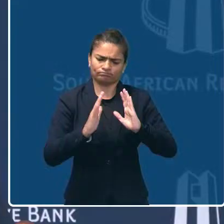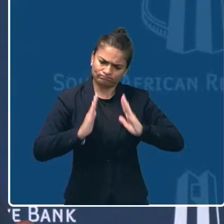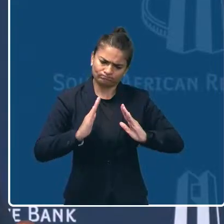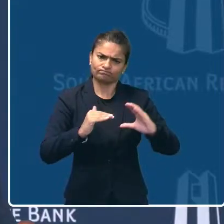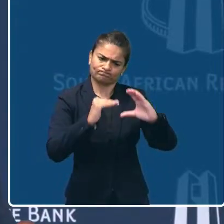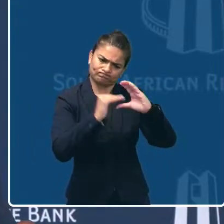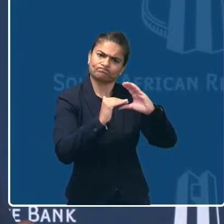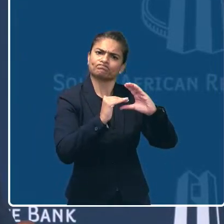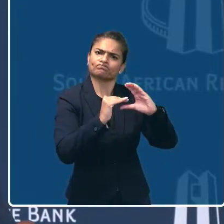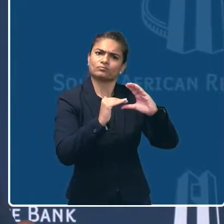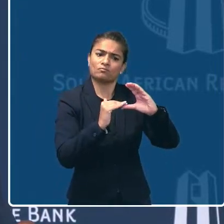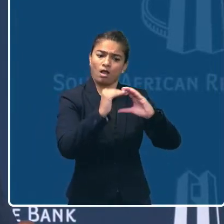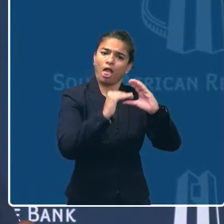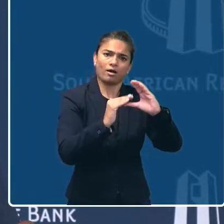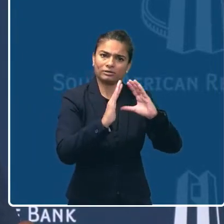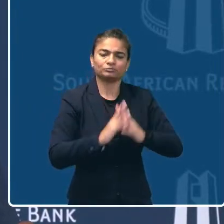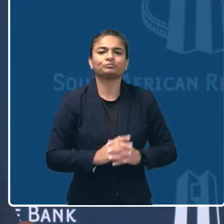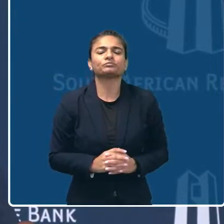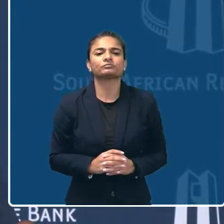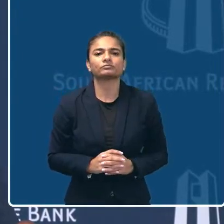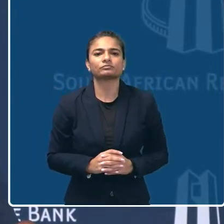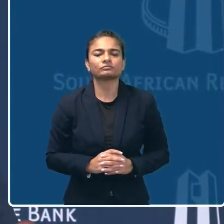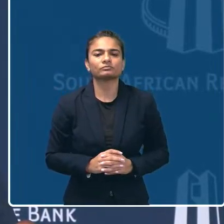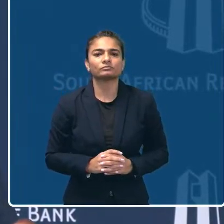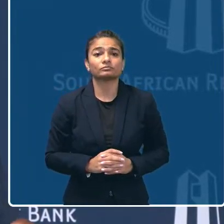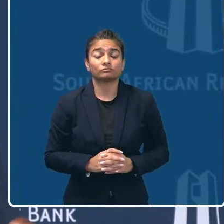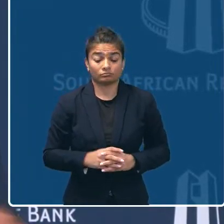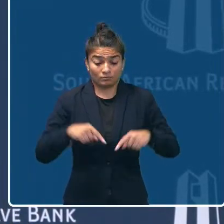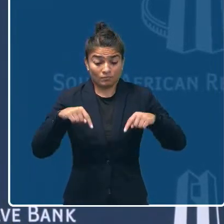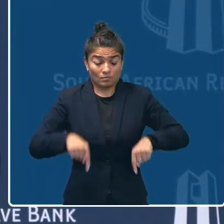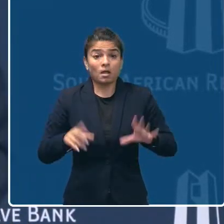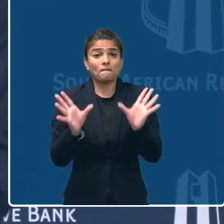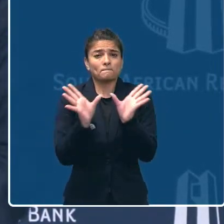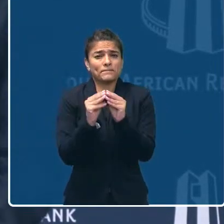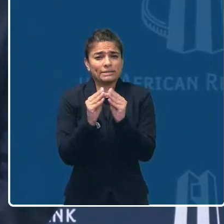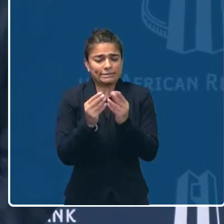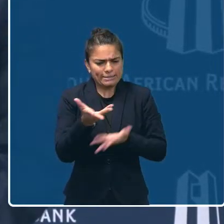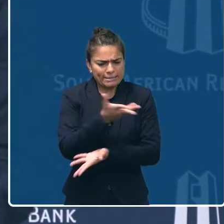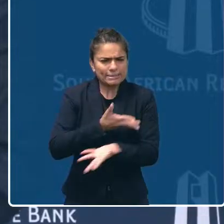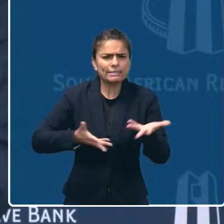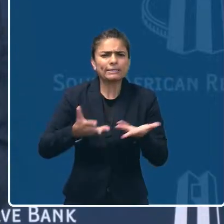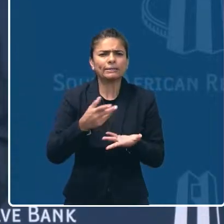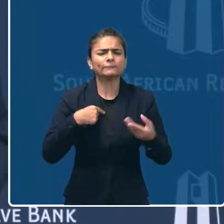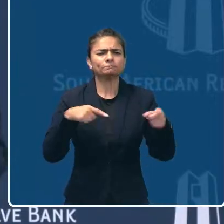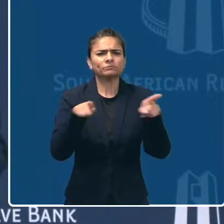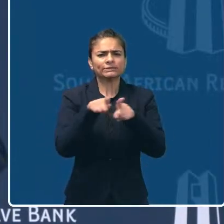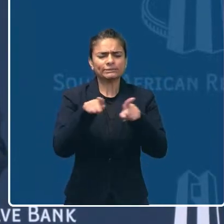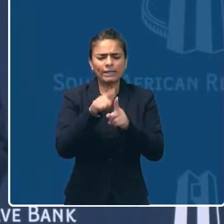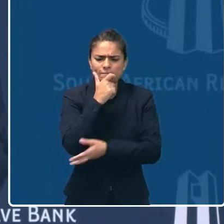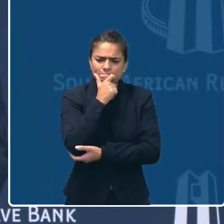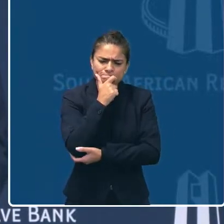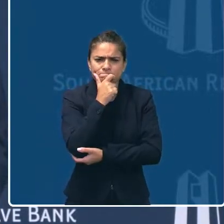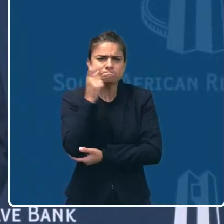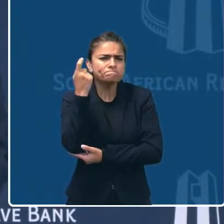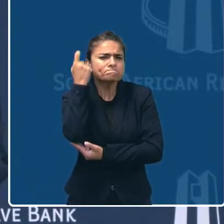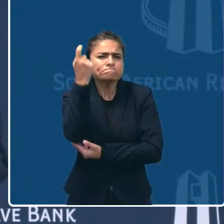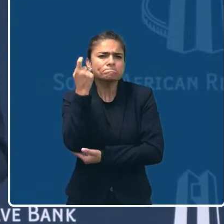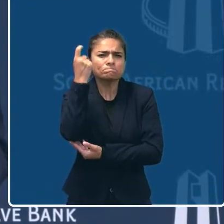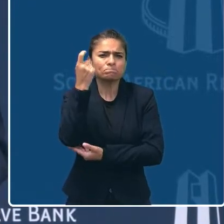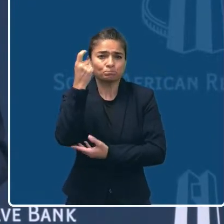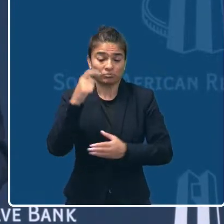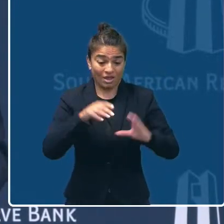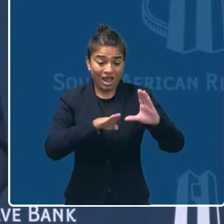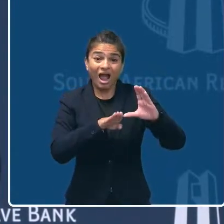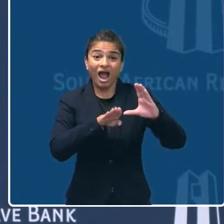economy. In this meeting, We also considered a